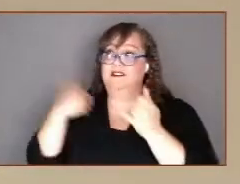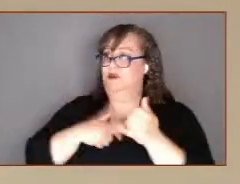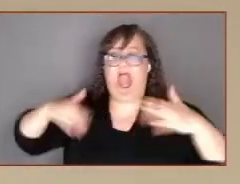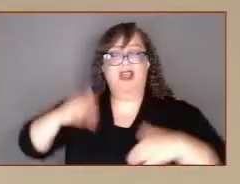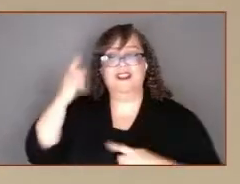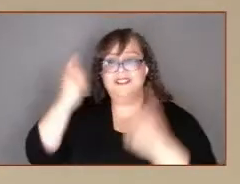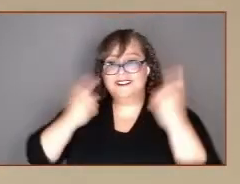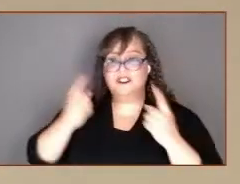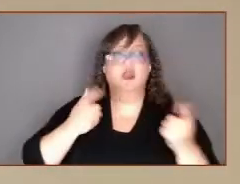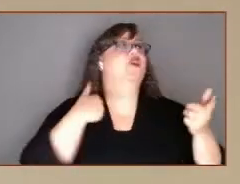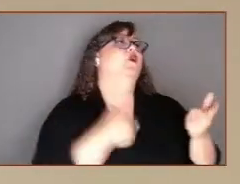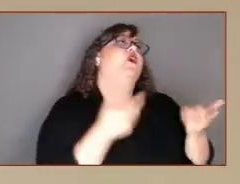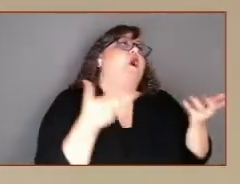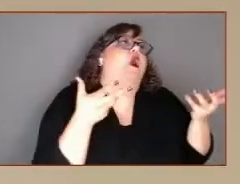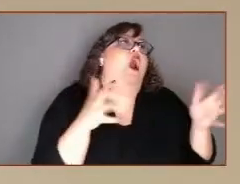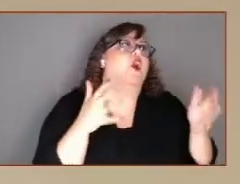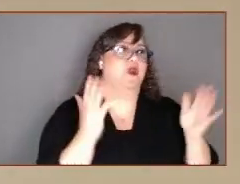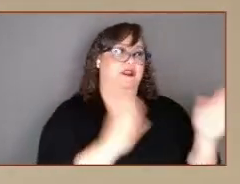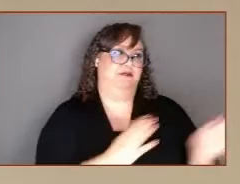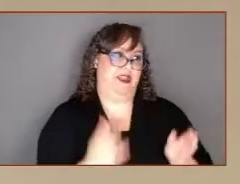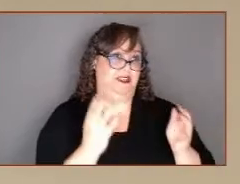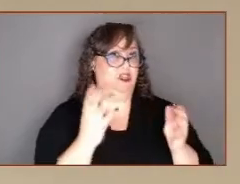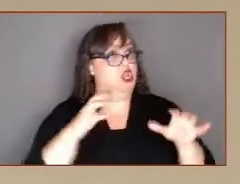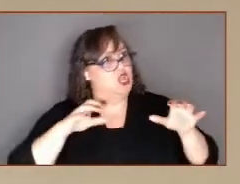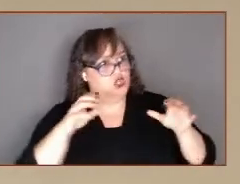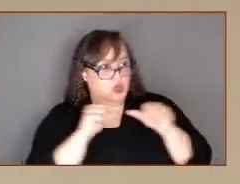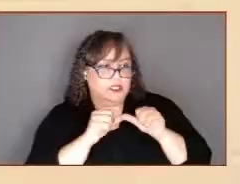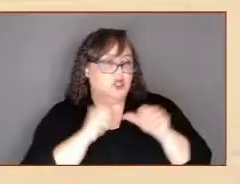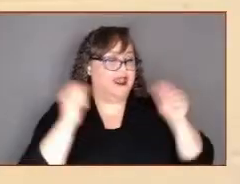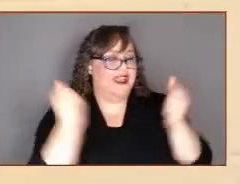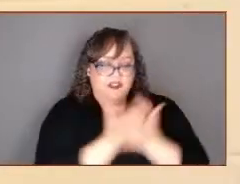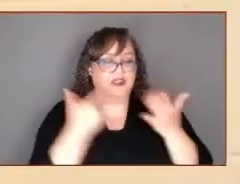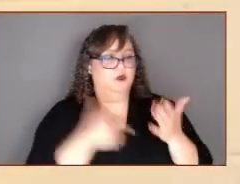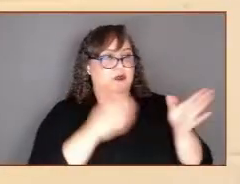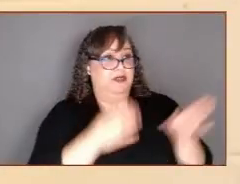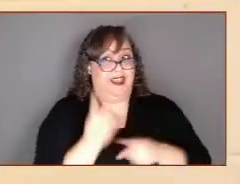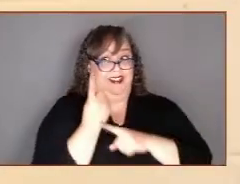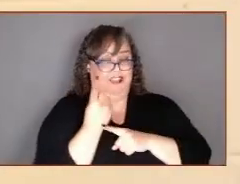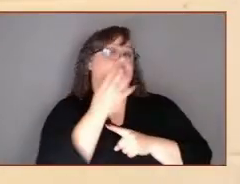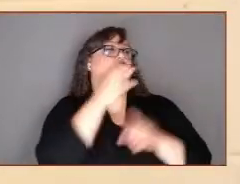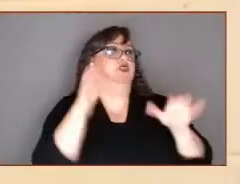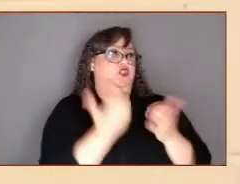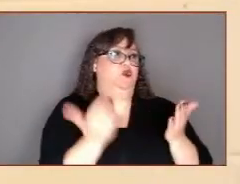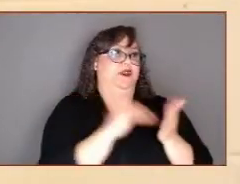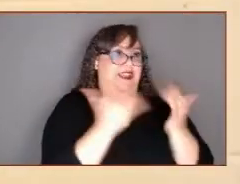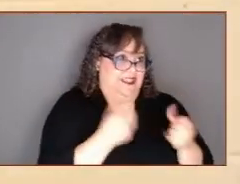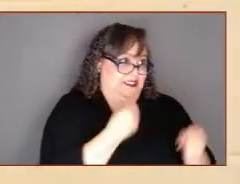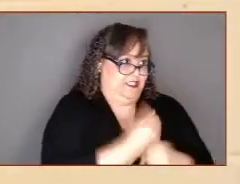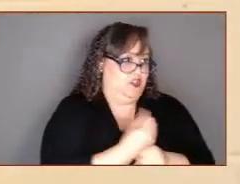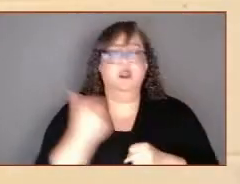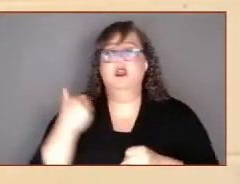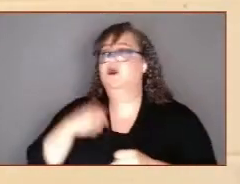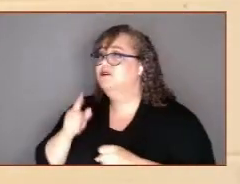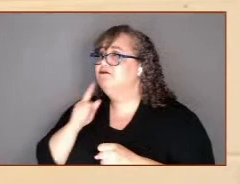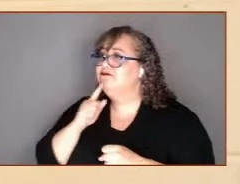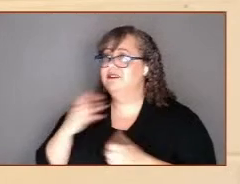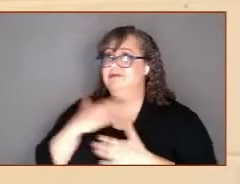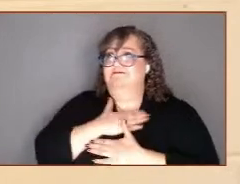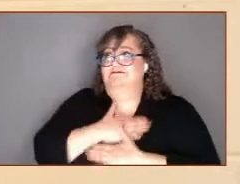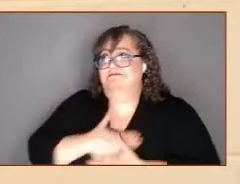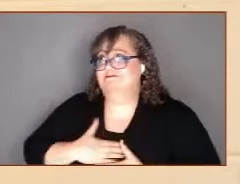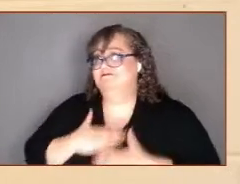to do everything that we were going to do this year. We will do it next year. We're definitely very appreciative of the opportunity to get